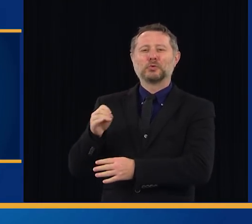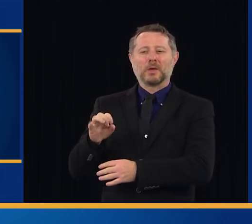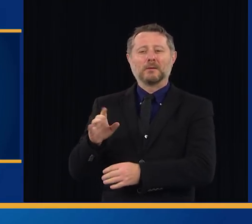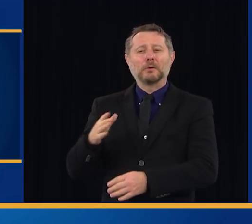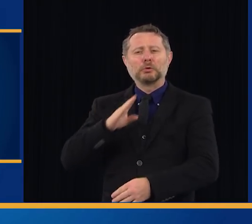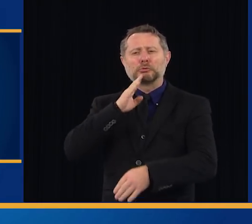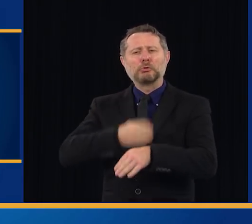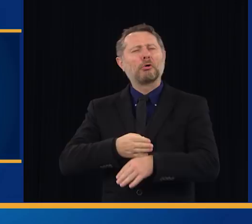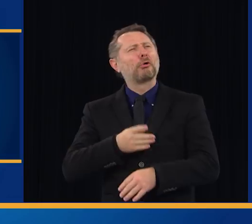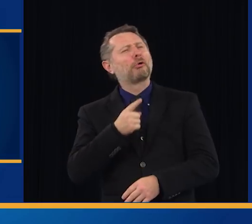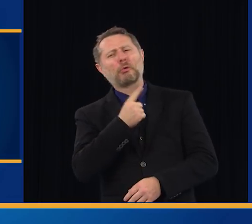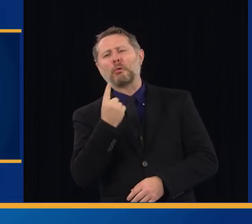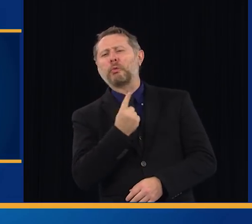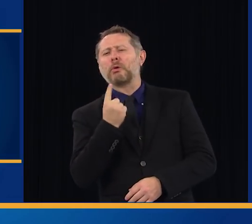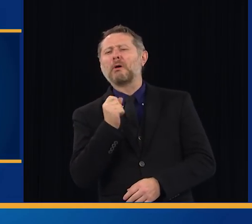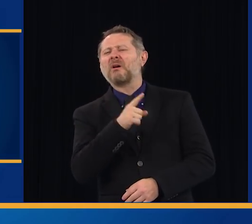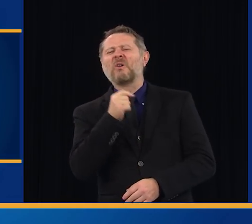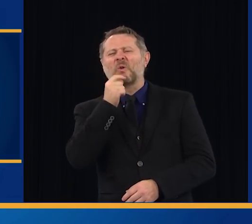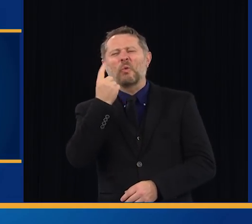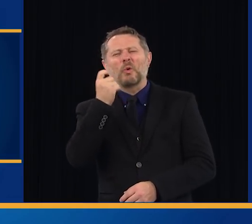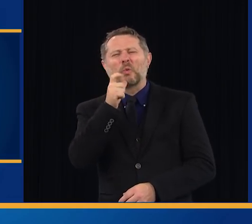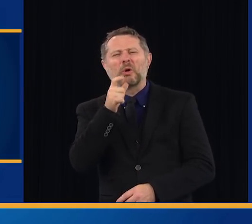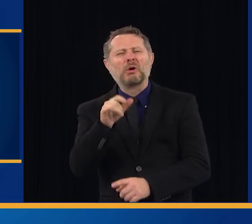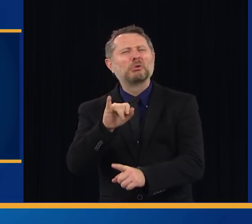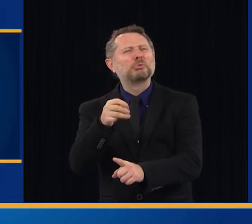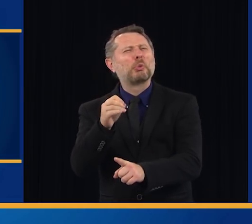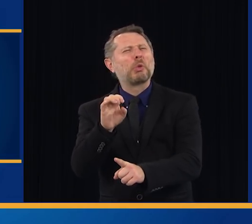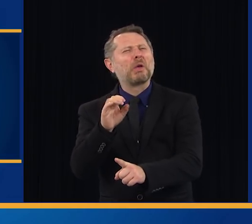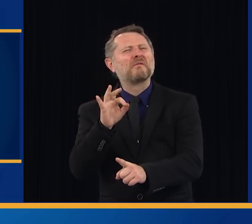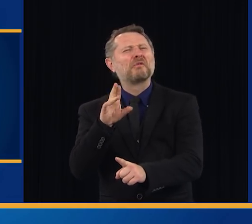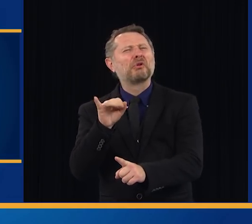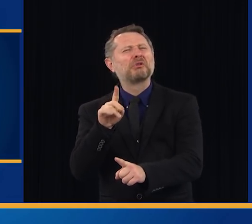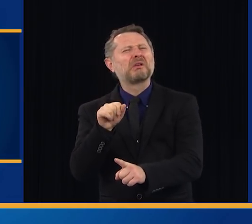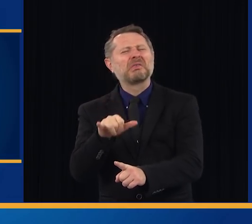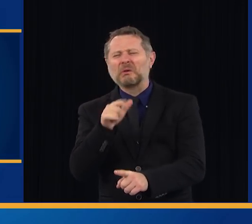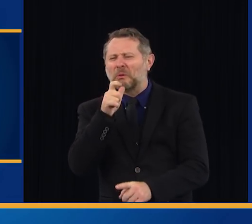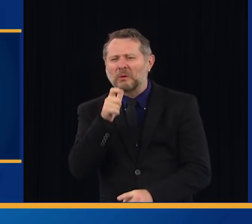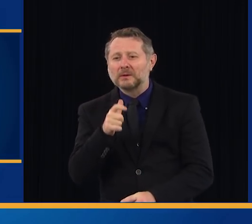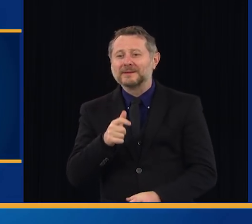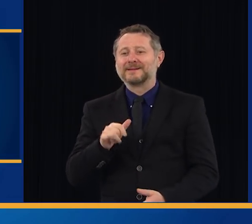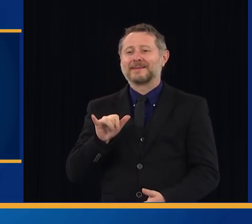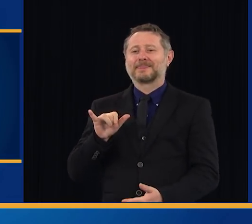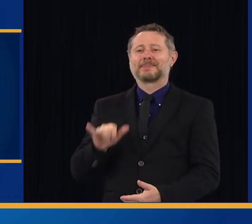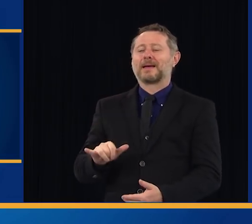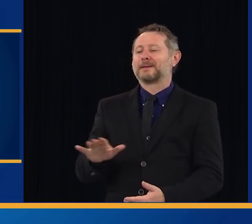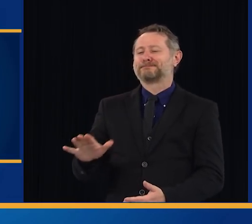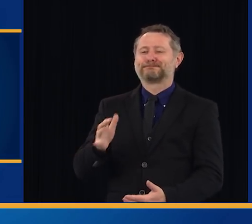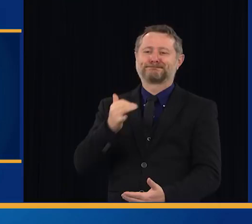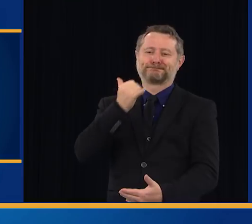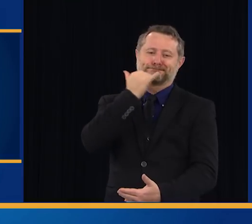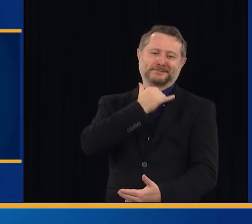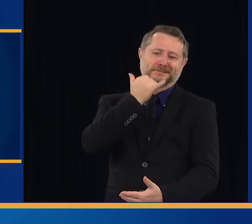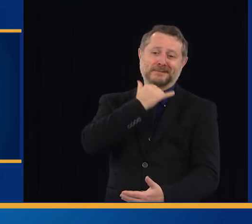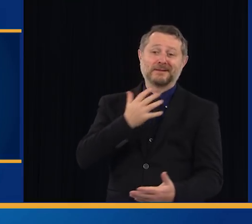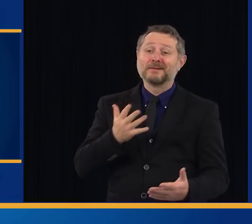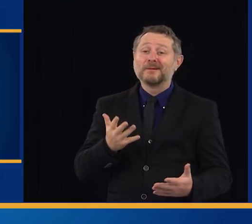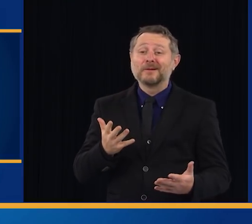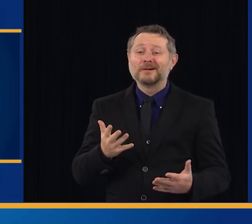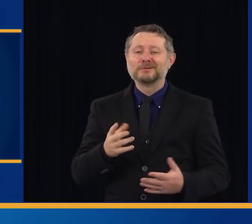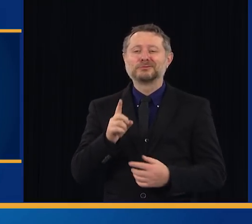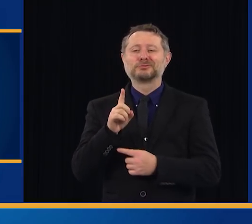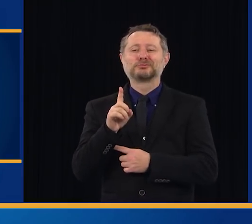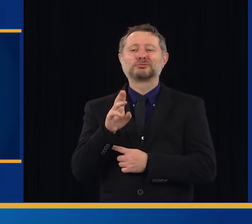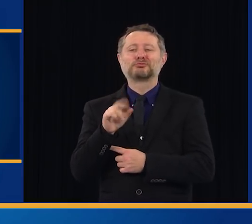their mistake. Dragnet was an underappreciated cinematic treasure, in my opinion.